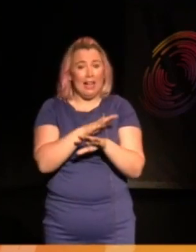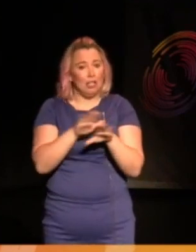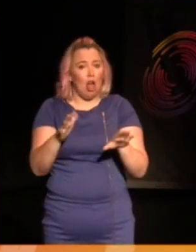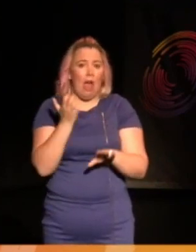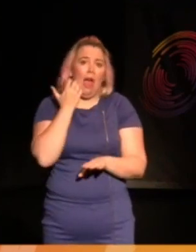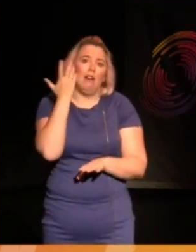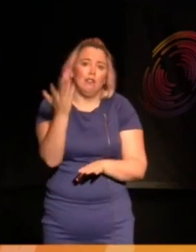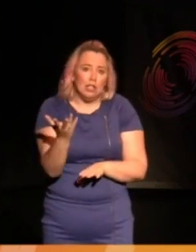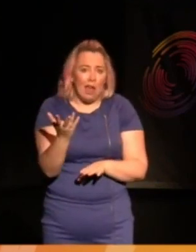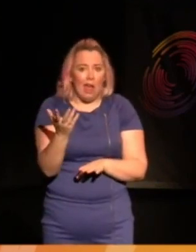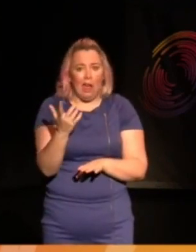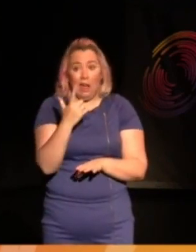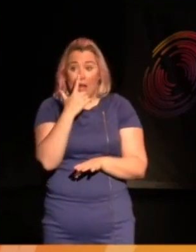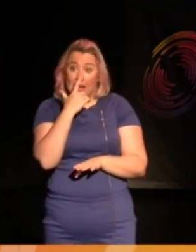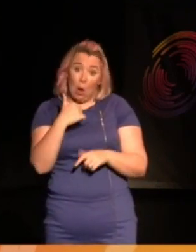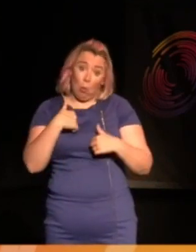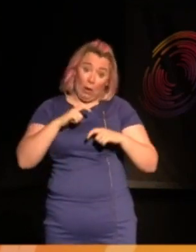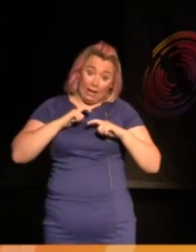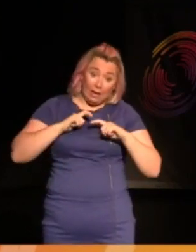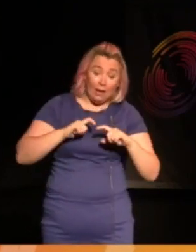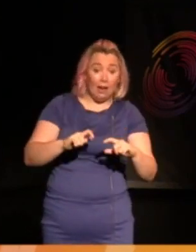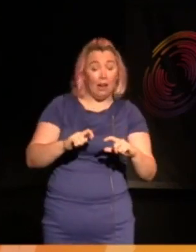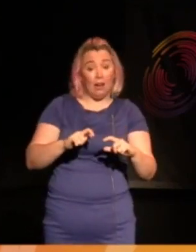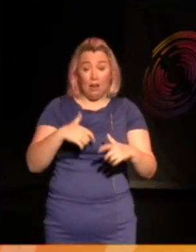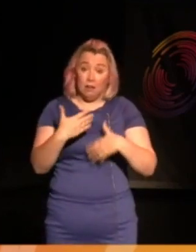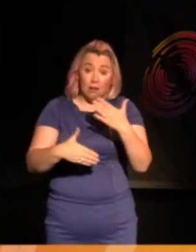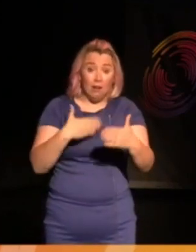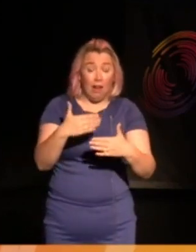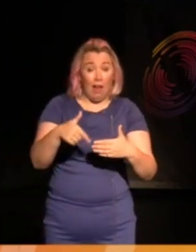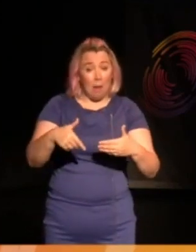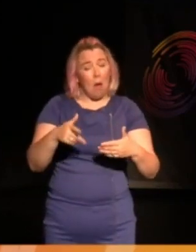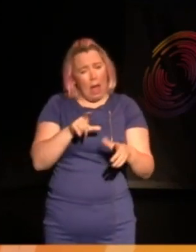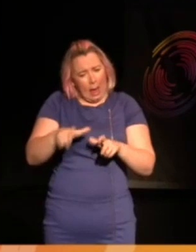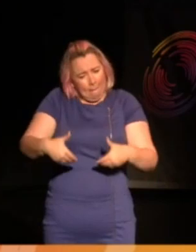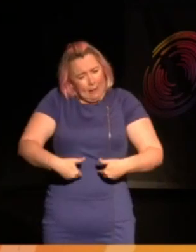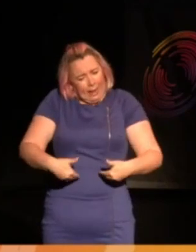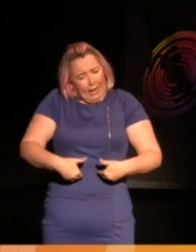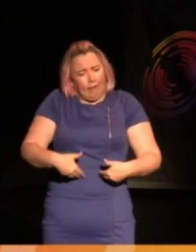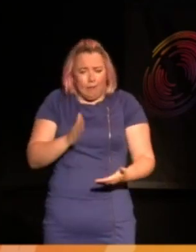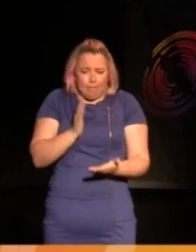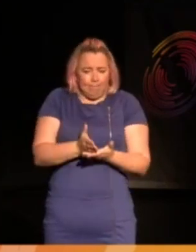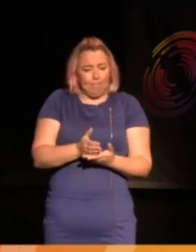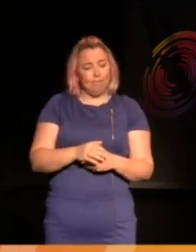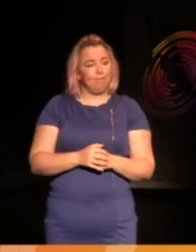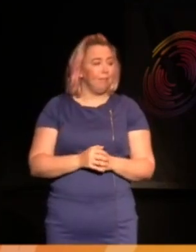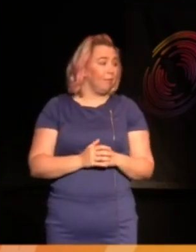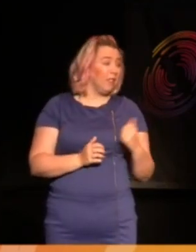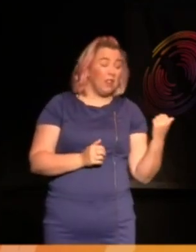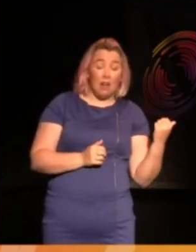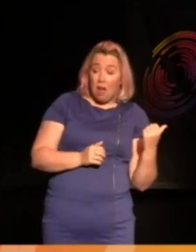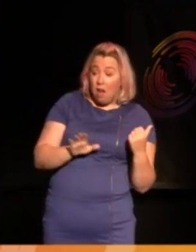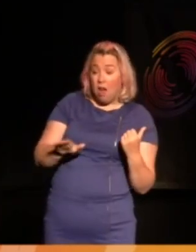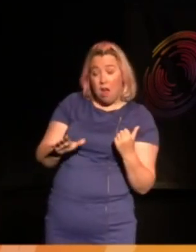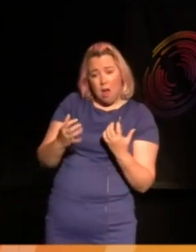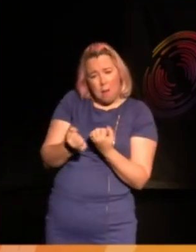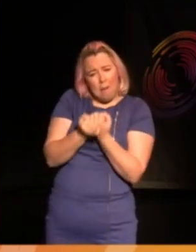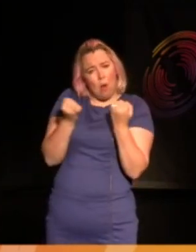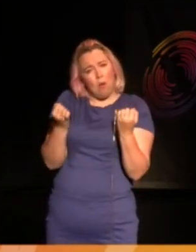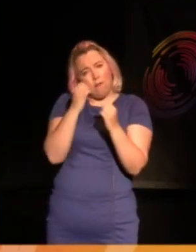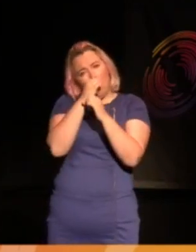sustain as a belief, but it is a core belief. That's a really powerful idea, isn't it? Which you've got to